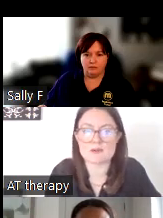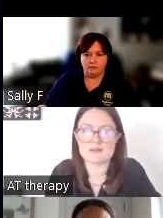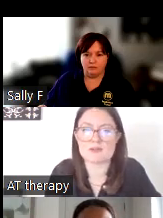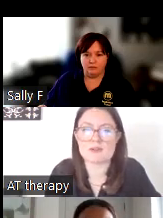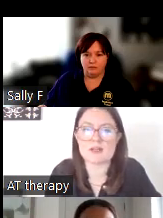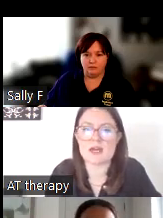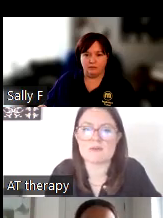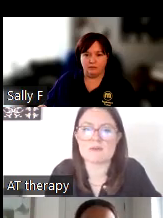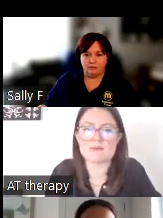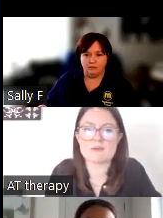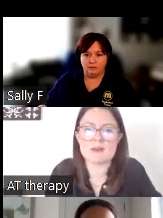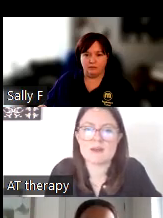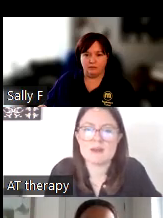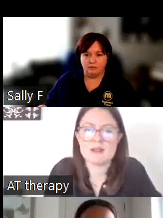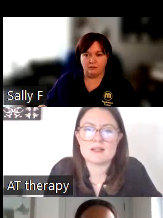These are all different